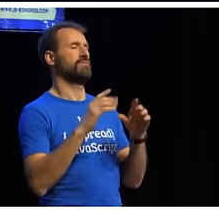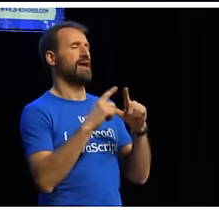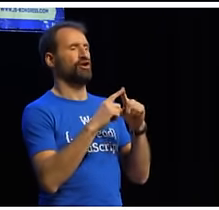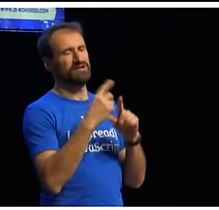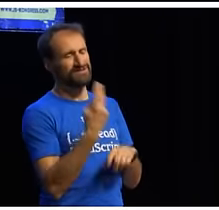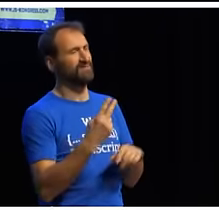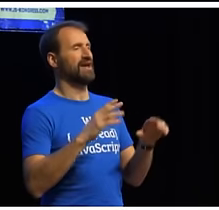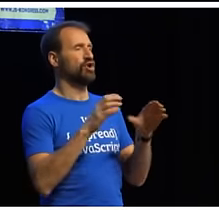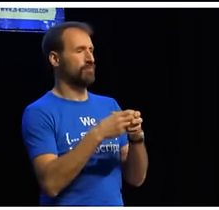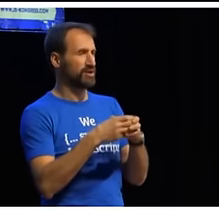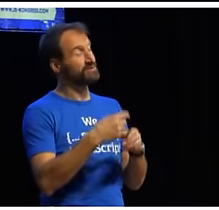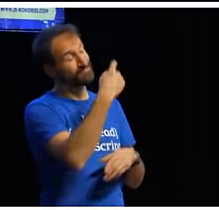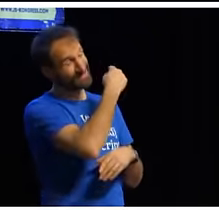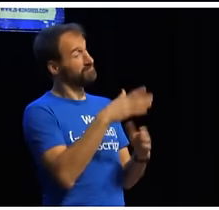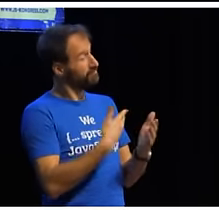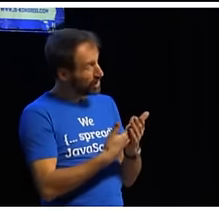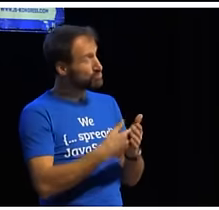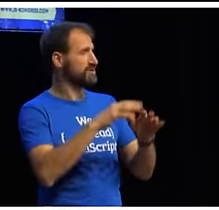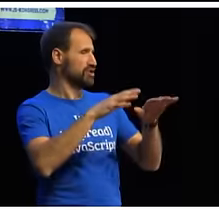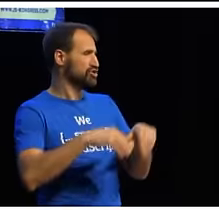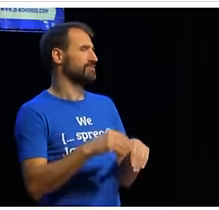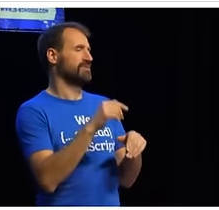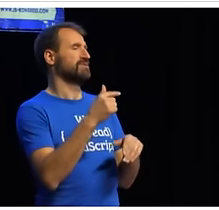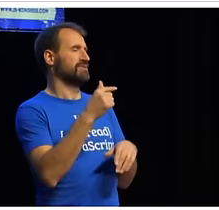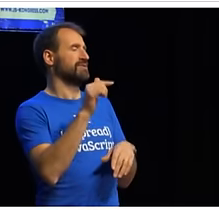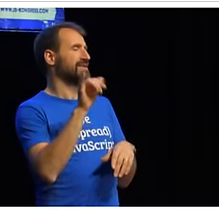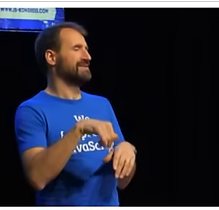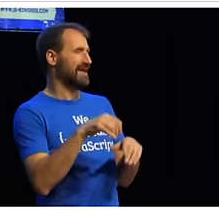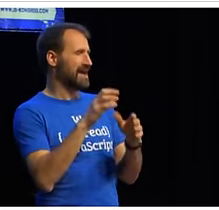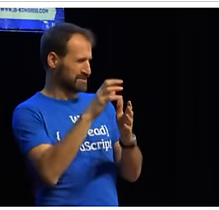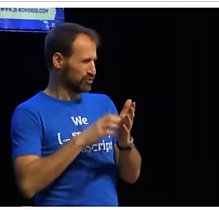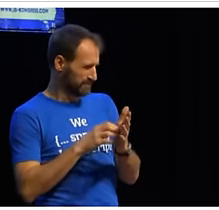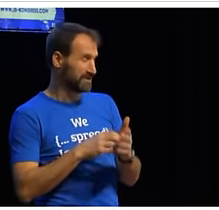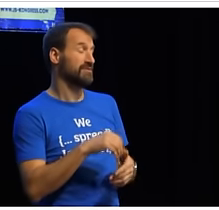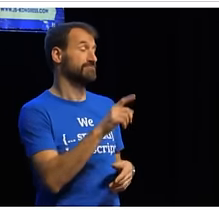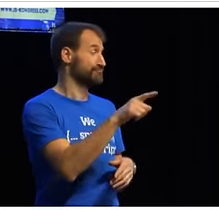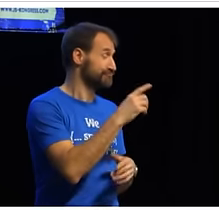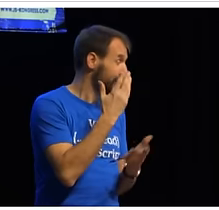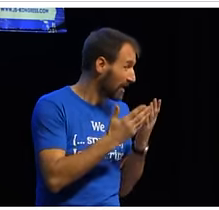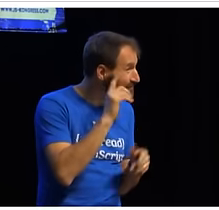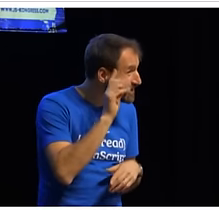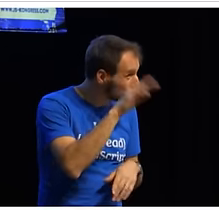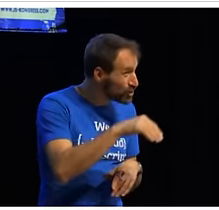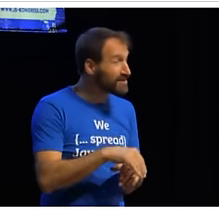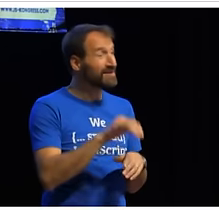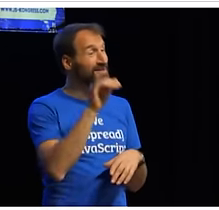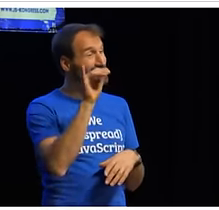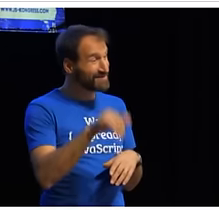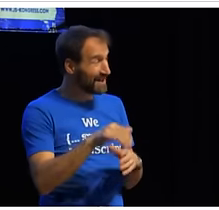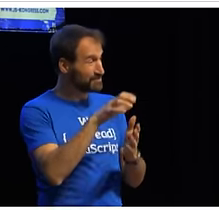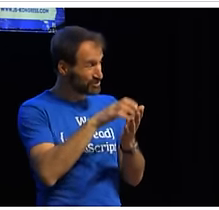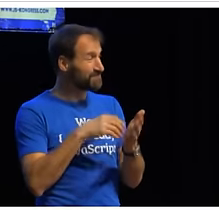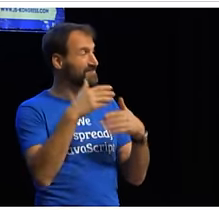written in TypeScript. And as you may know, TypeScript has a feature called